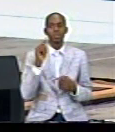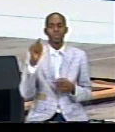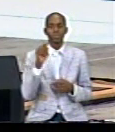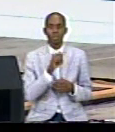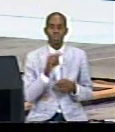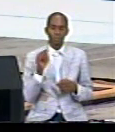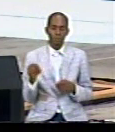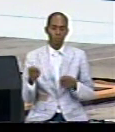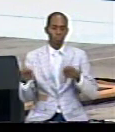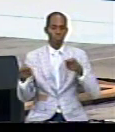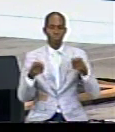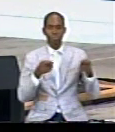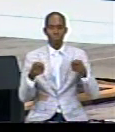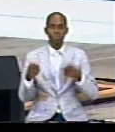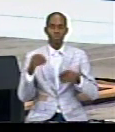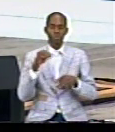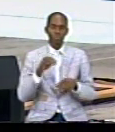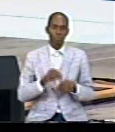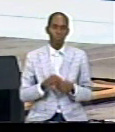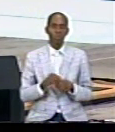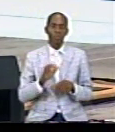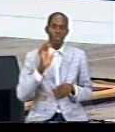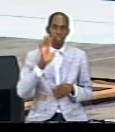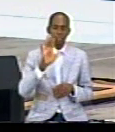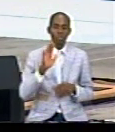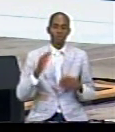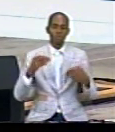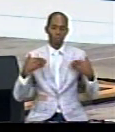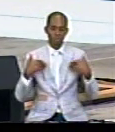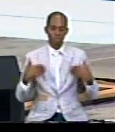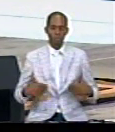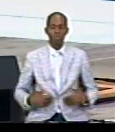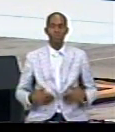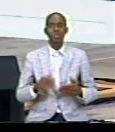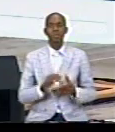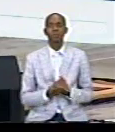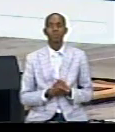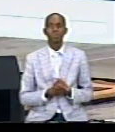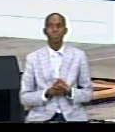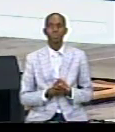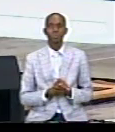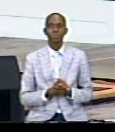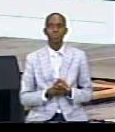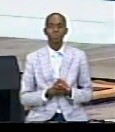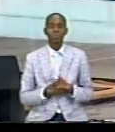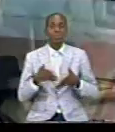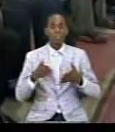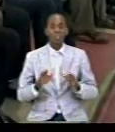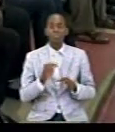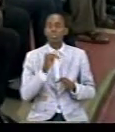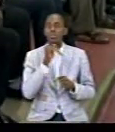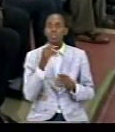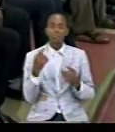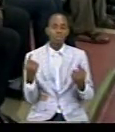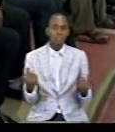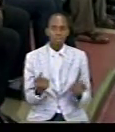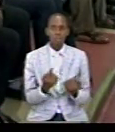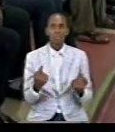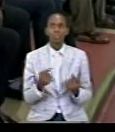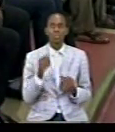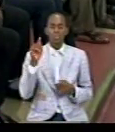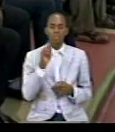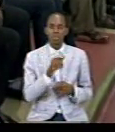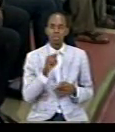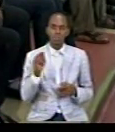therefore reign in your mortal body. Let not sin